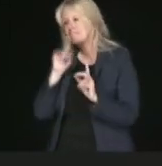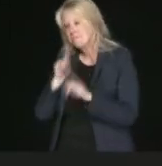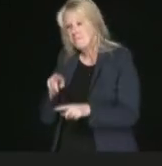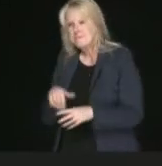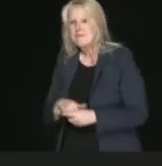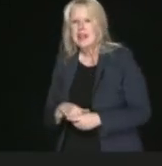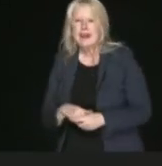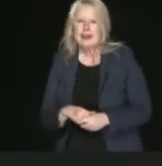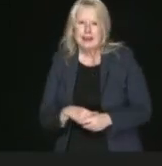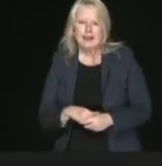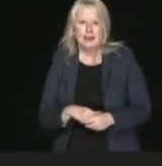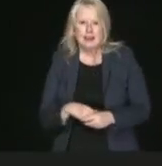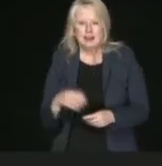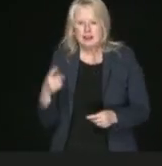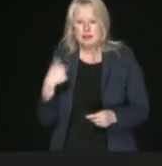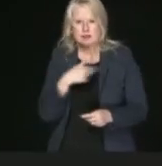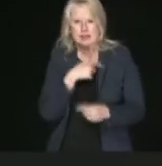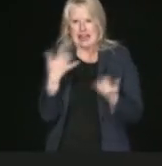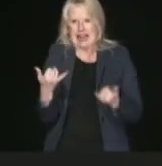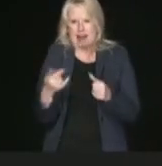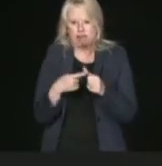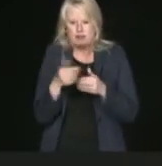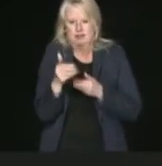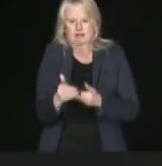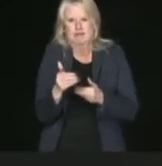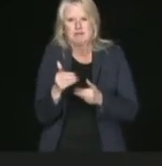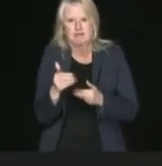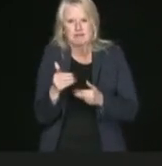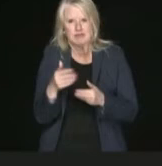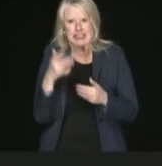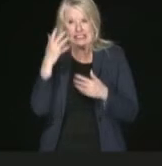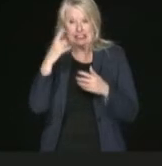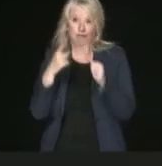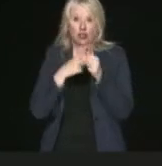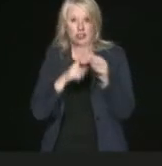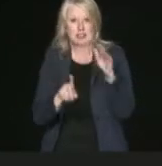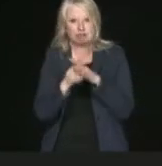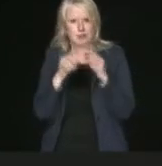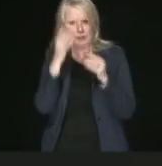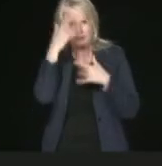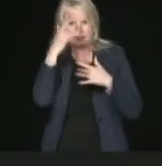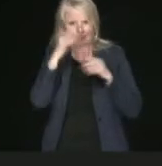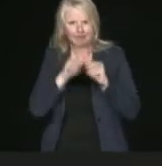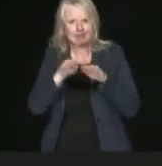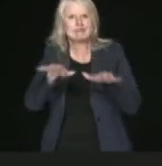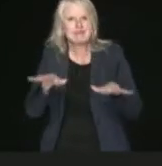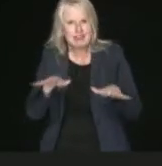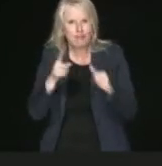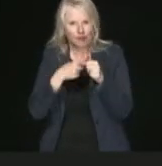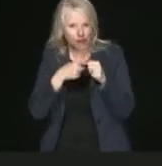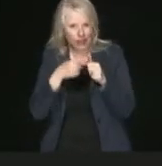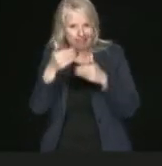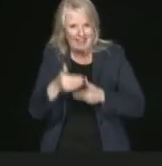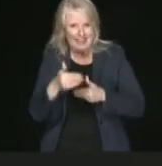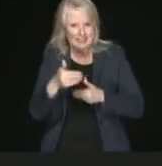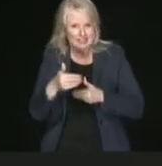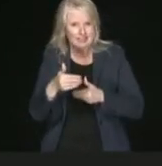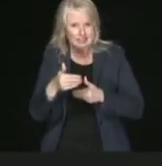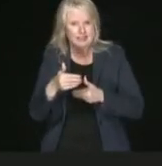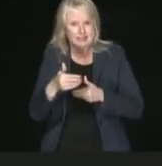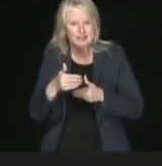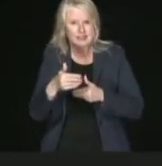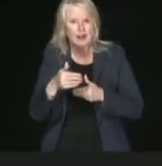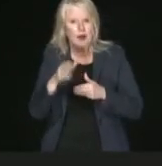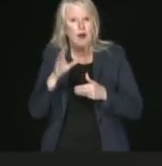We are currently in the first phase of the virus. We are dealing with the spread of this virus right across our